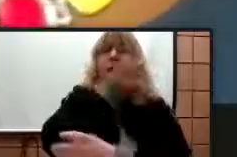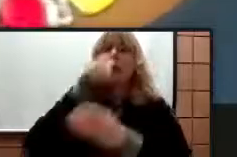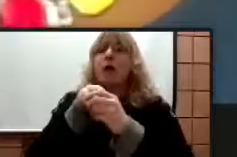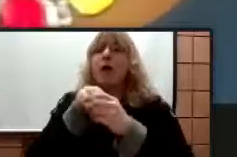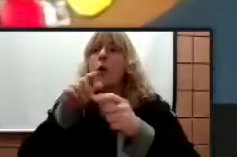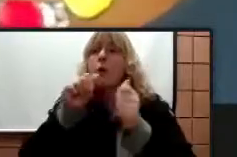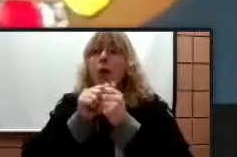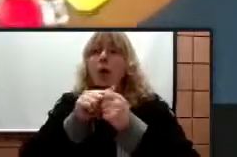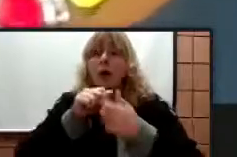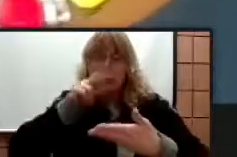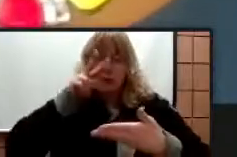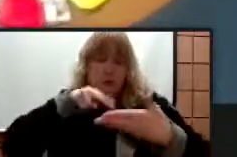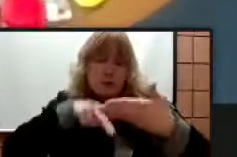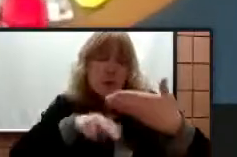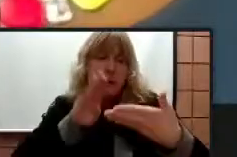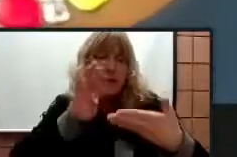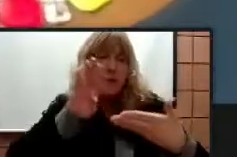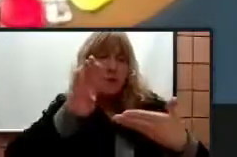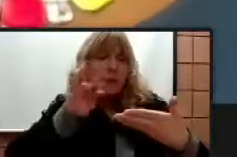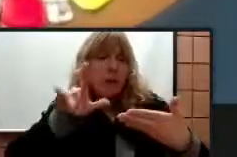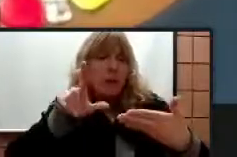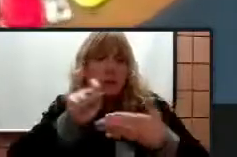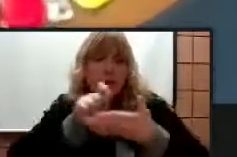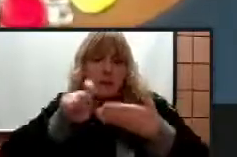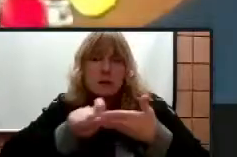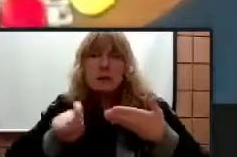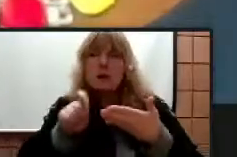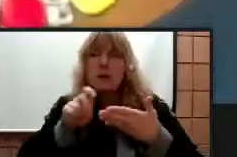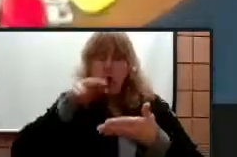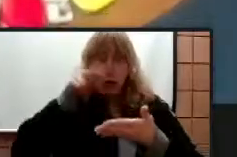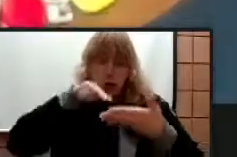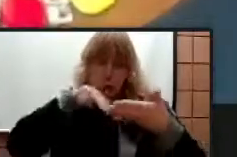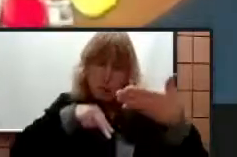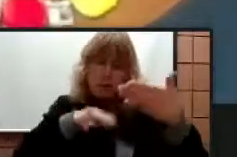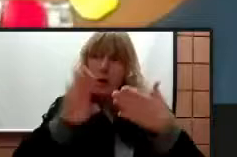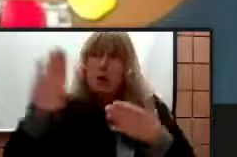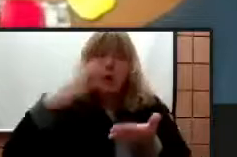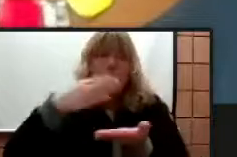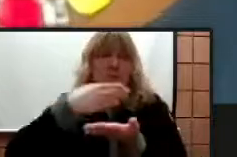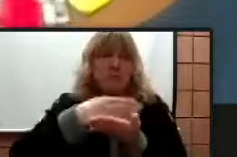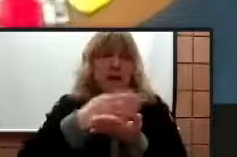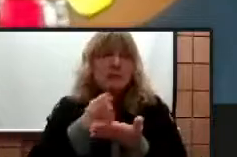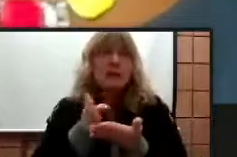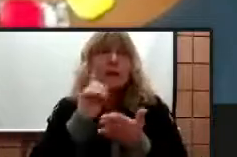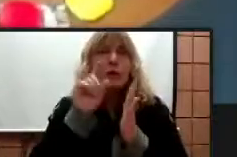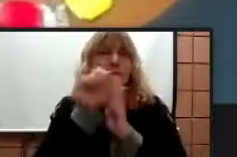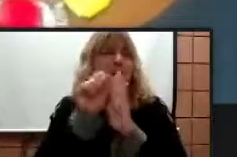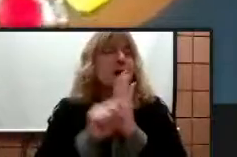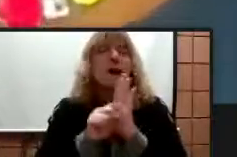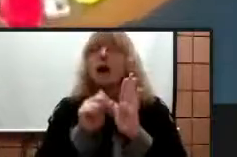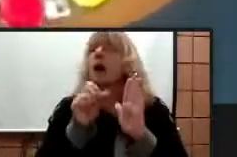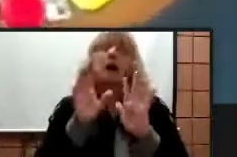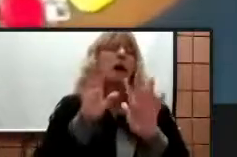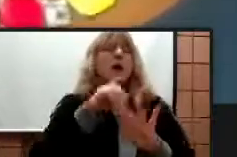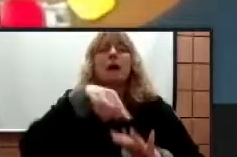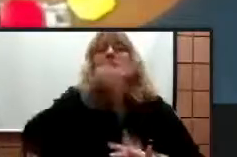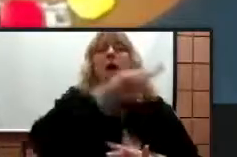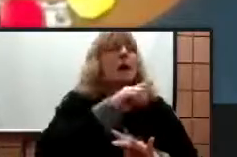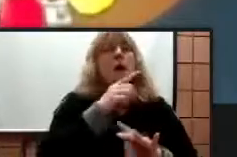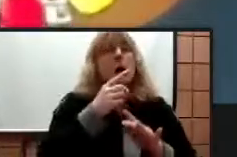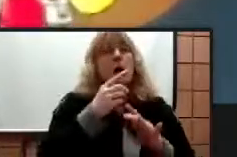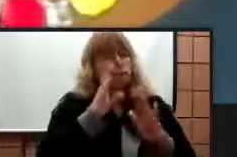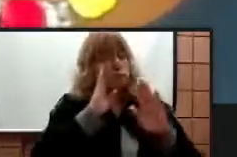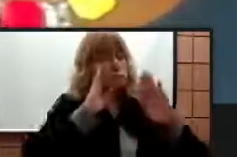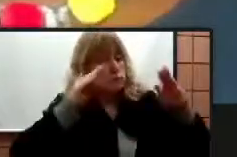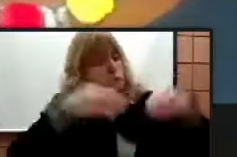reading through budgets. But what we do know is we want our children and our schools and our